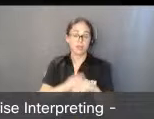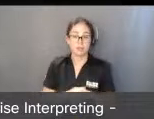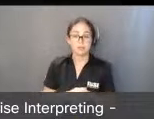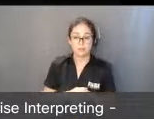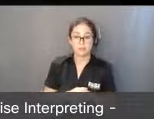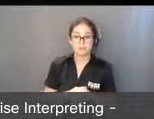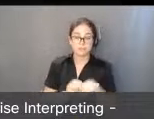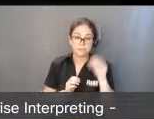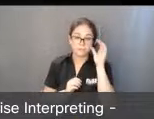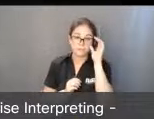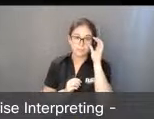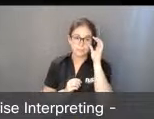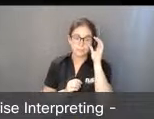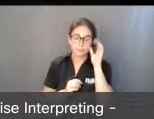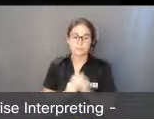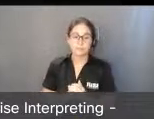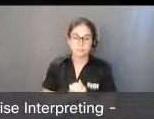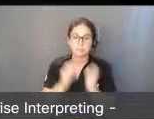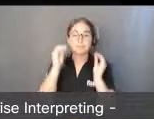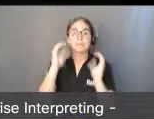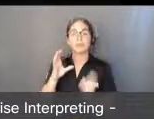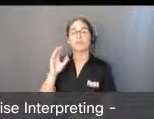AP, computer science.